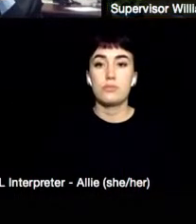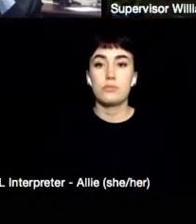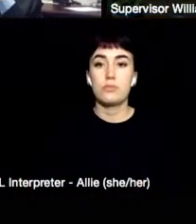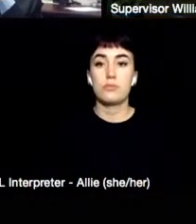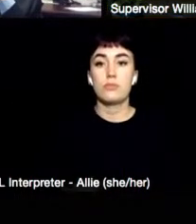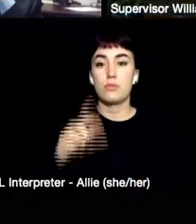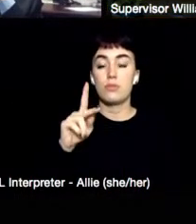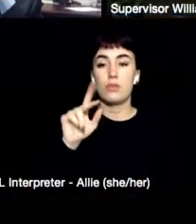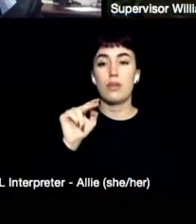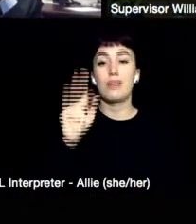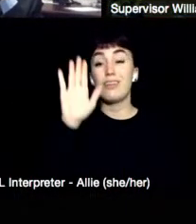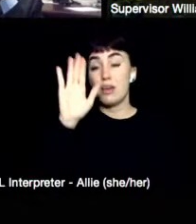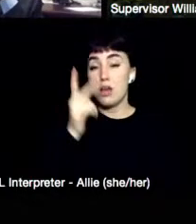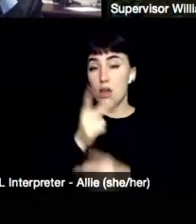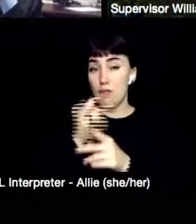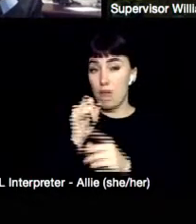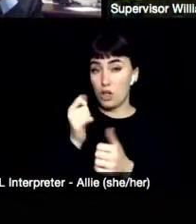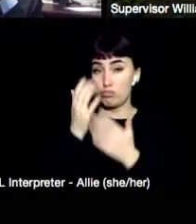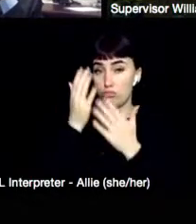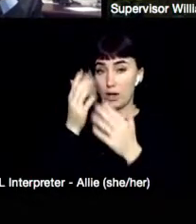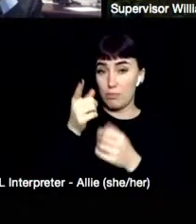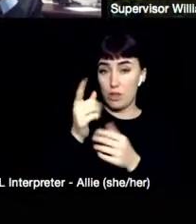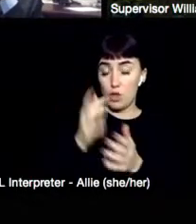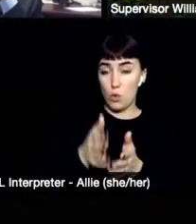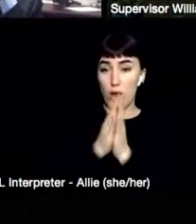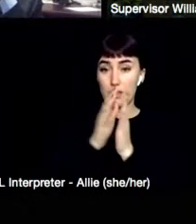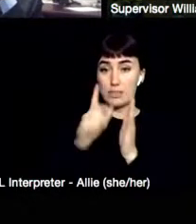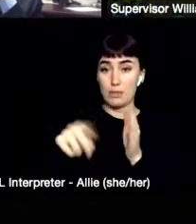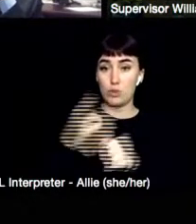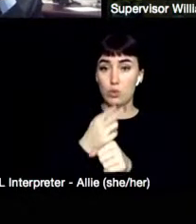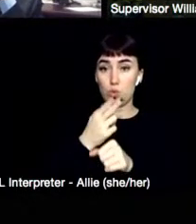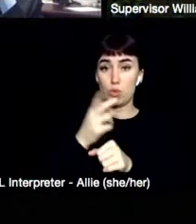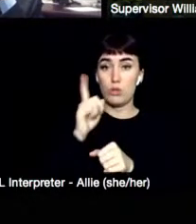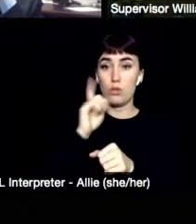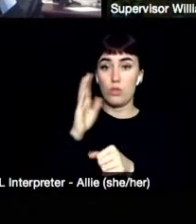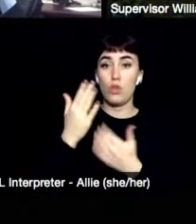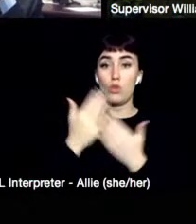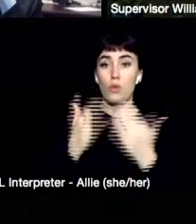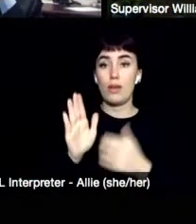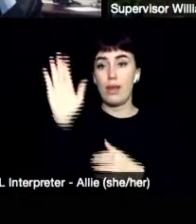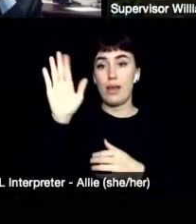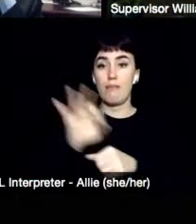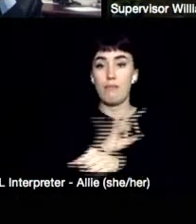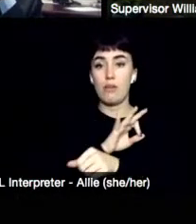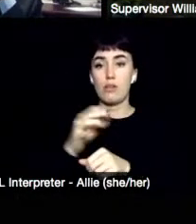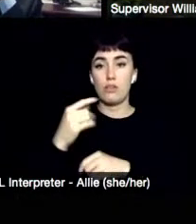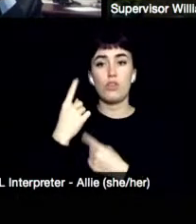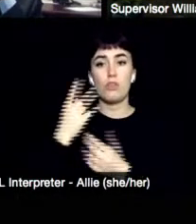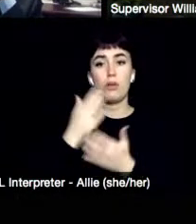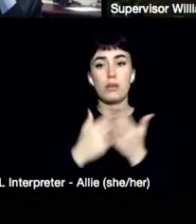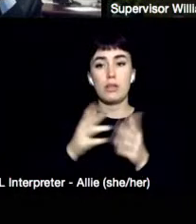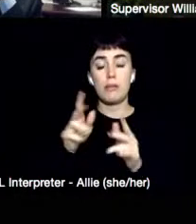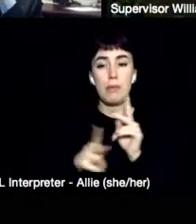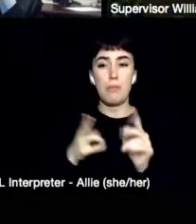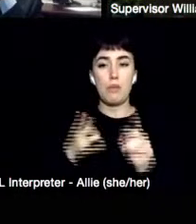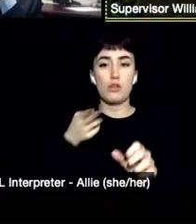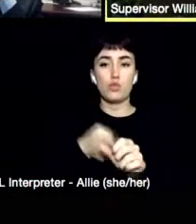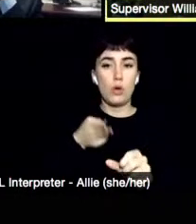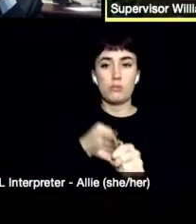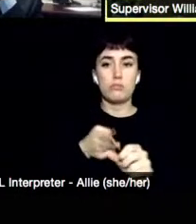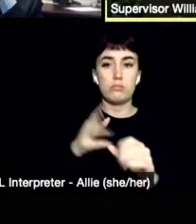Supervisor, if I could recommend that you ask them to use the raise hand function. There have been some people added to the meeting.